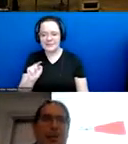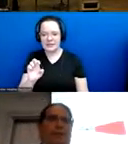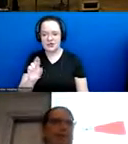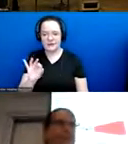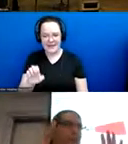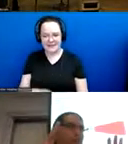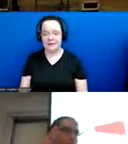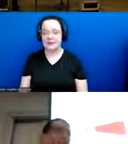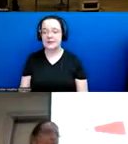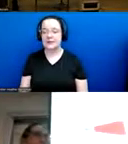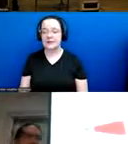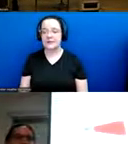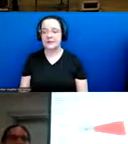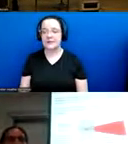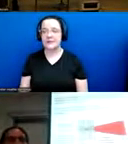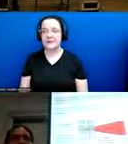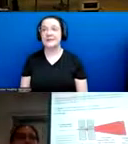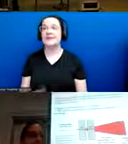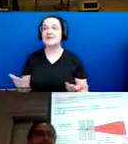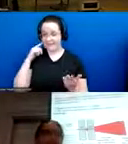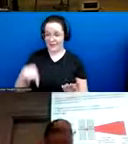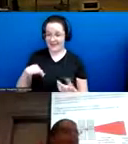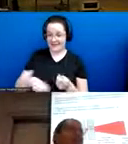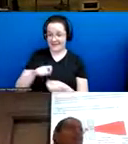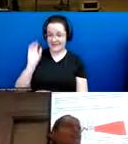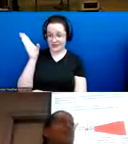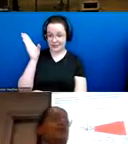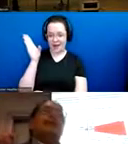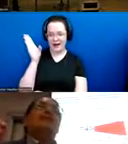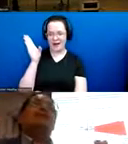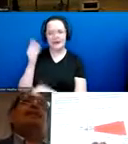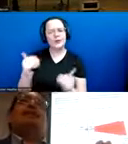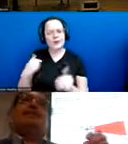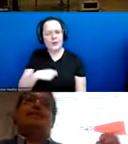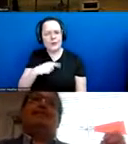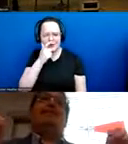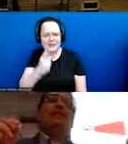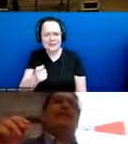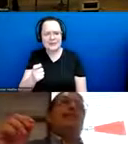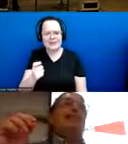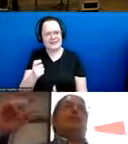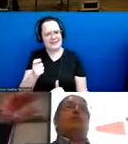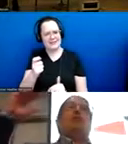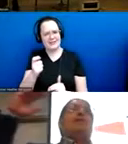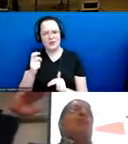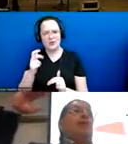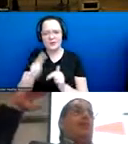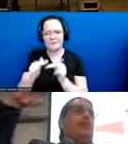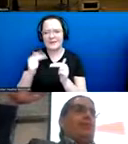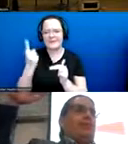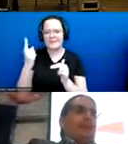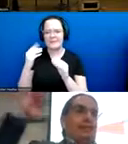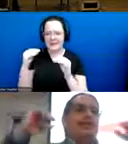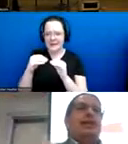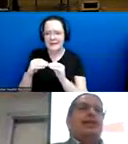So now, for this talk in particular, right, we are very interested in building something that is different than the internet that we want to build on